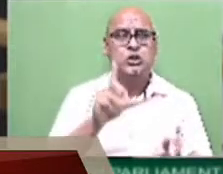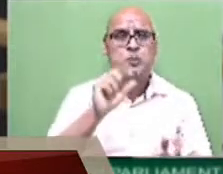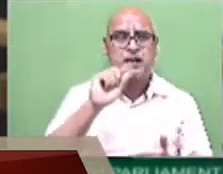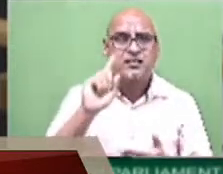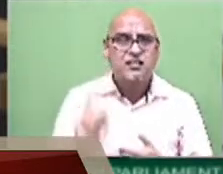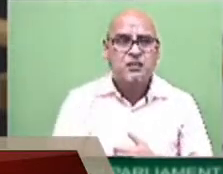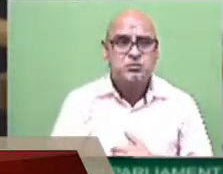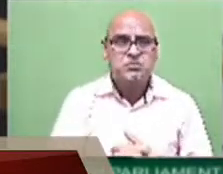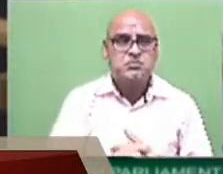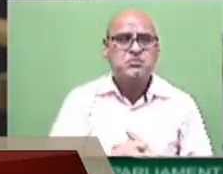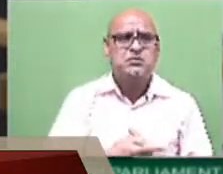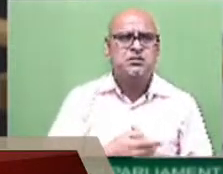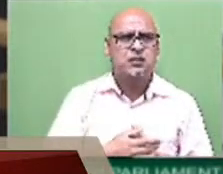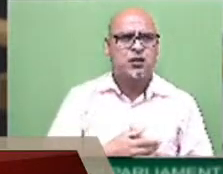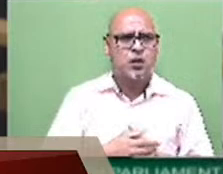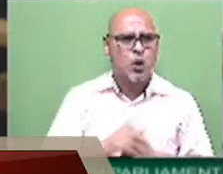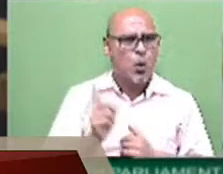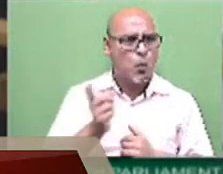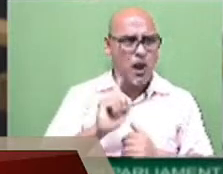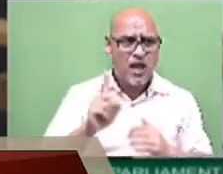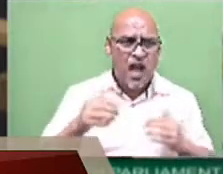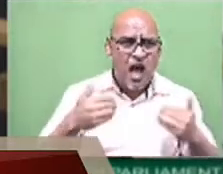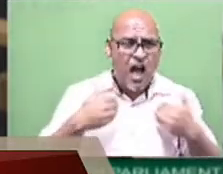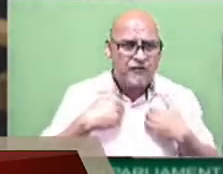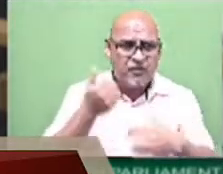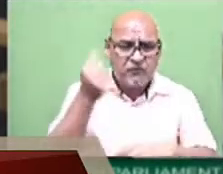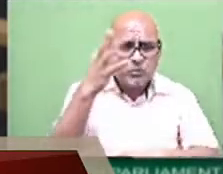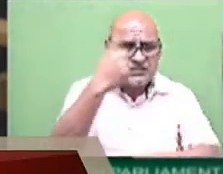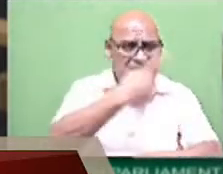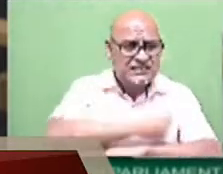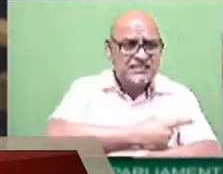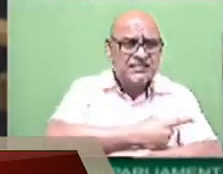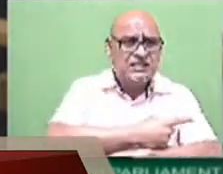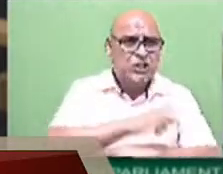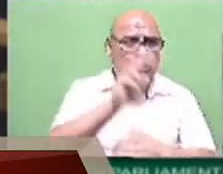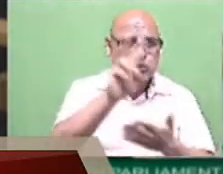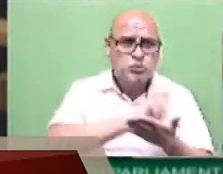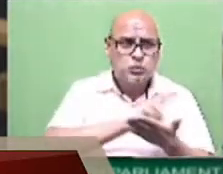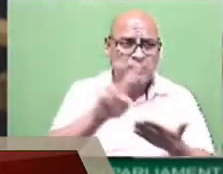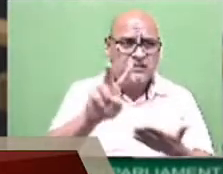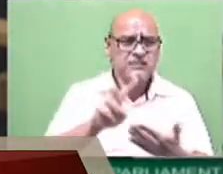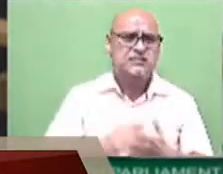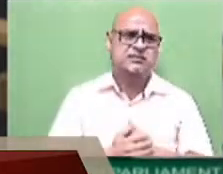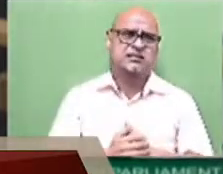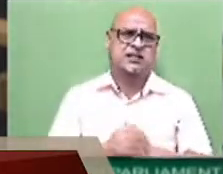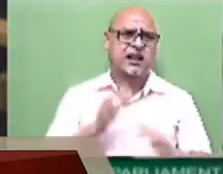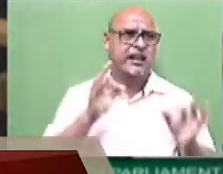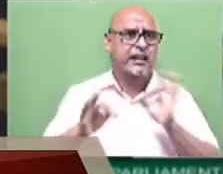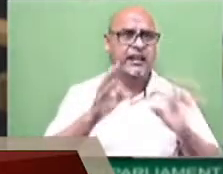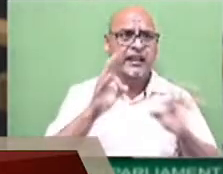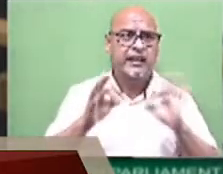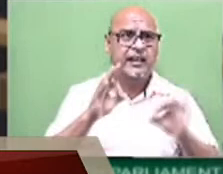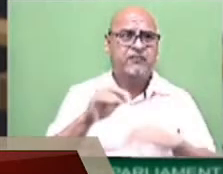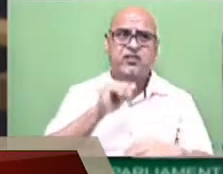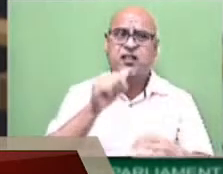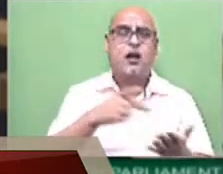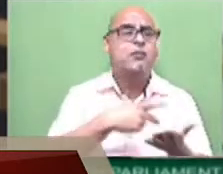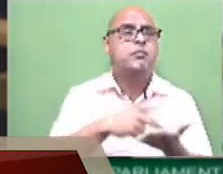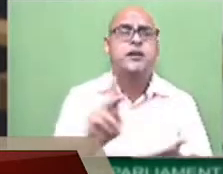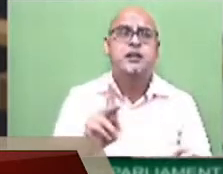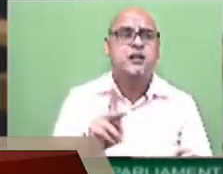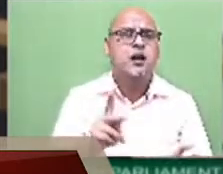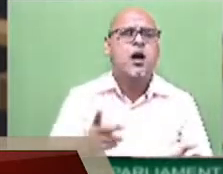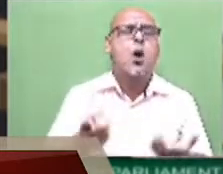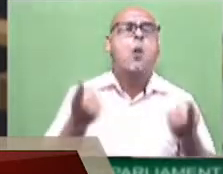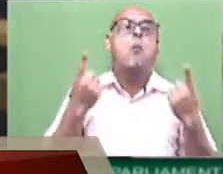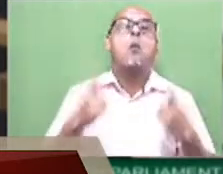days in order to pay this penalty. Otherwise, they will in fact go before a magistrate, and there is